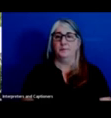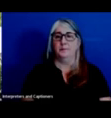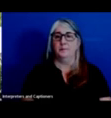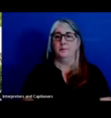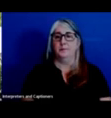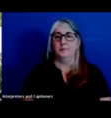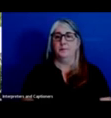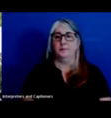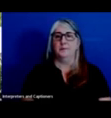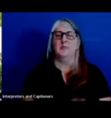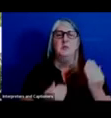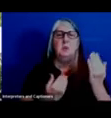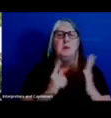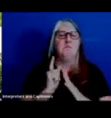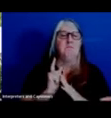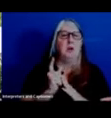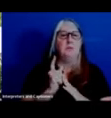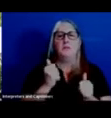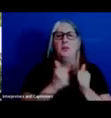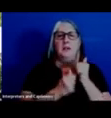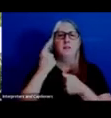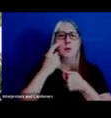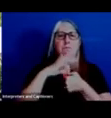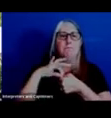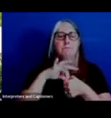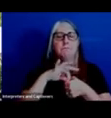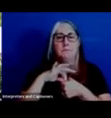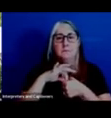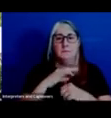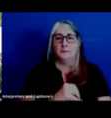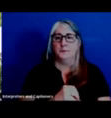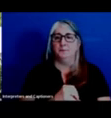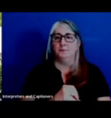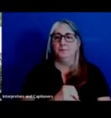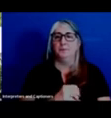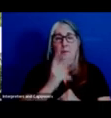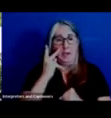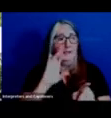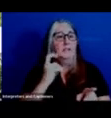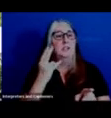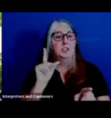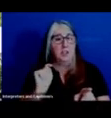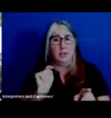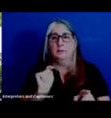So we'll give folks just another moment to respond. And I see in chat,